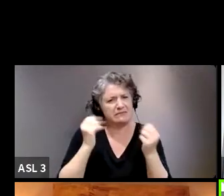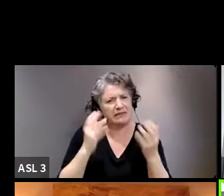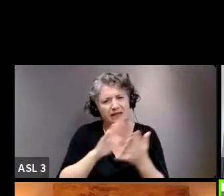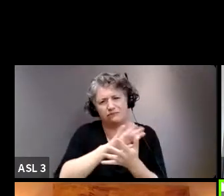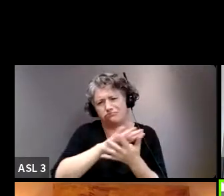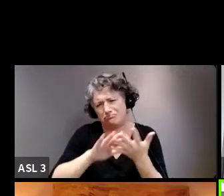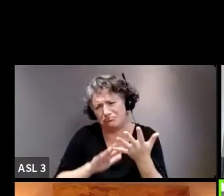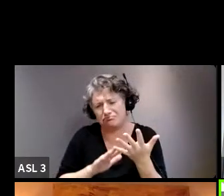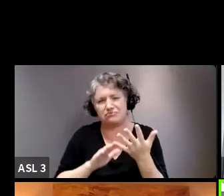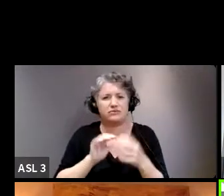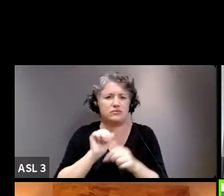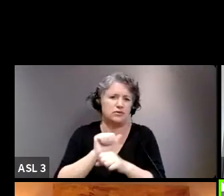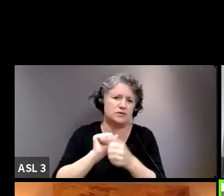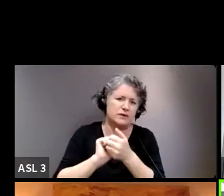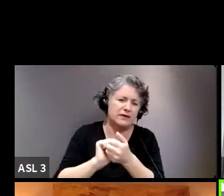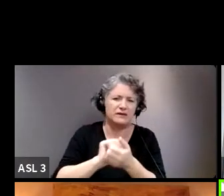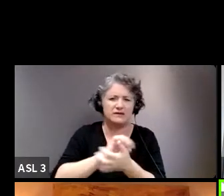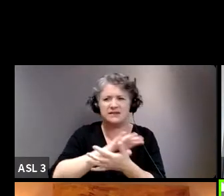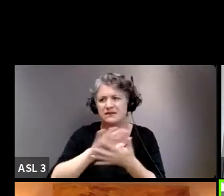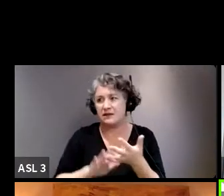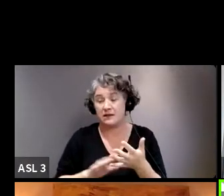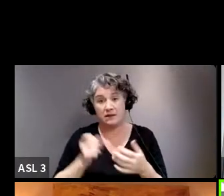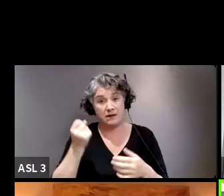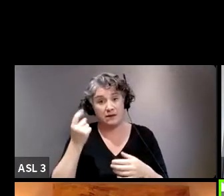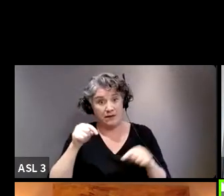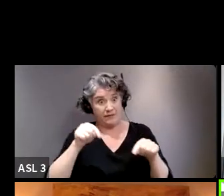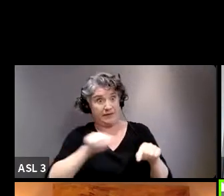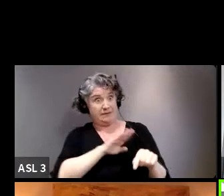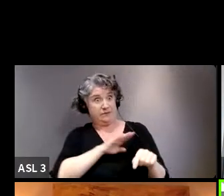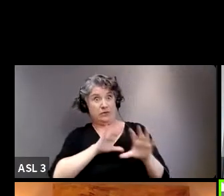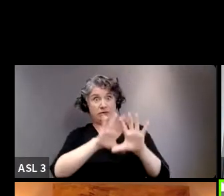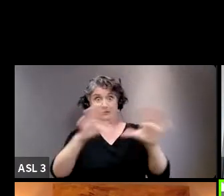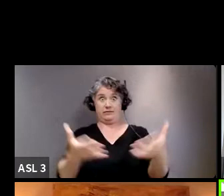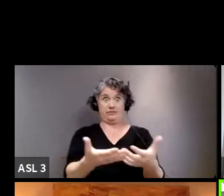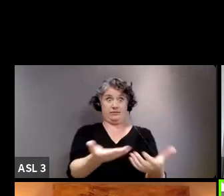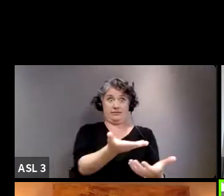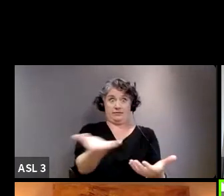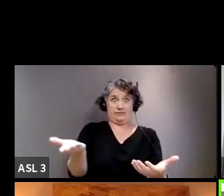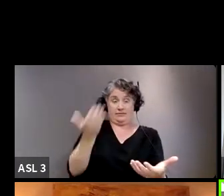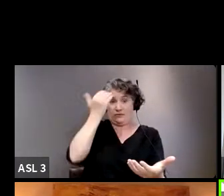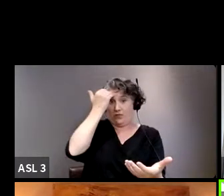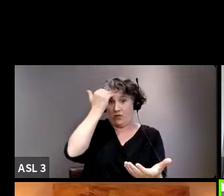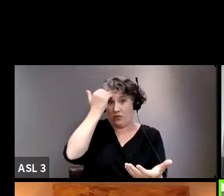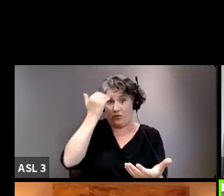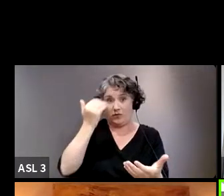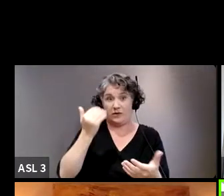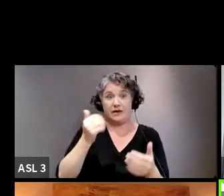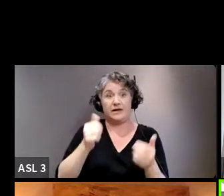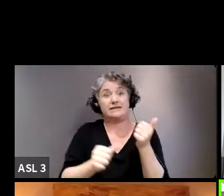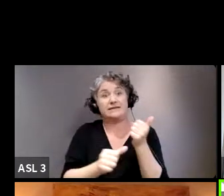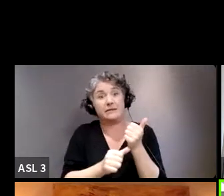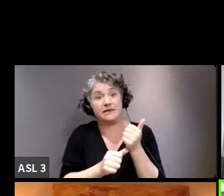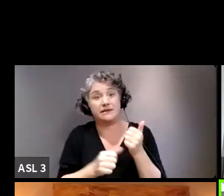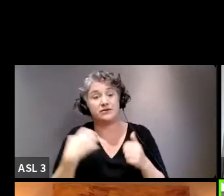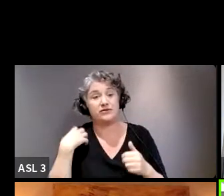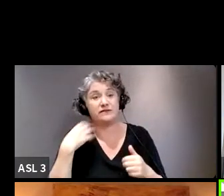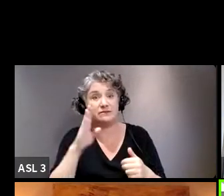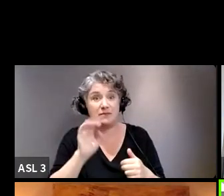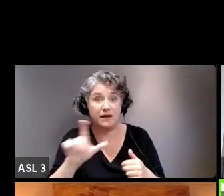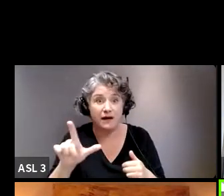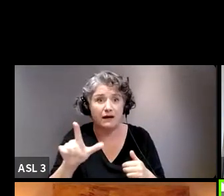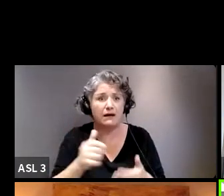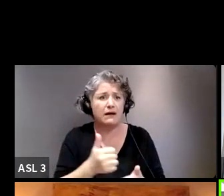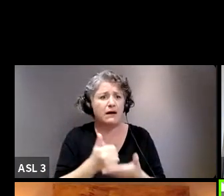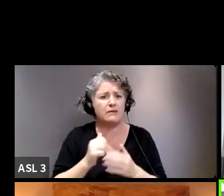to work together as this board knows deputy chief bell helped to convene a group of other health care providers